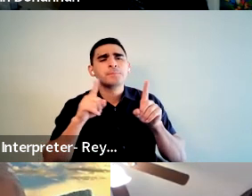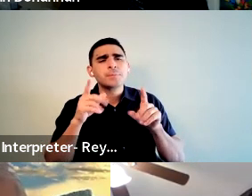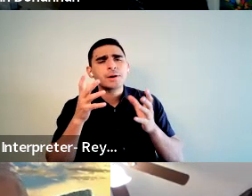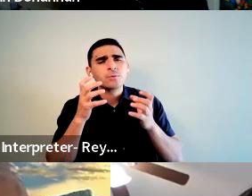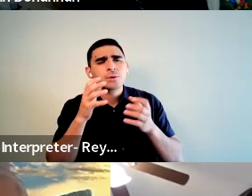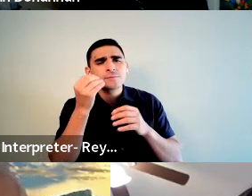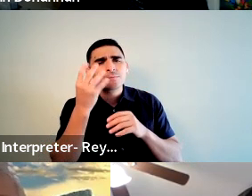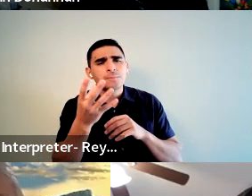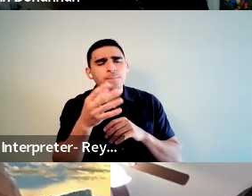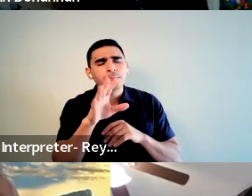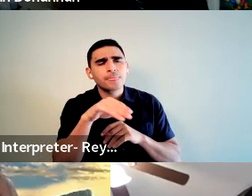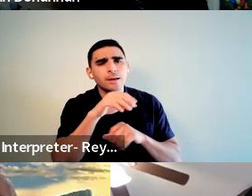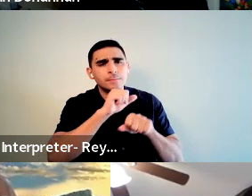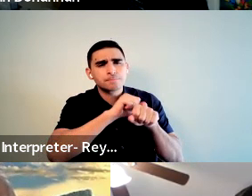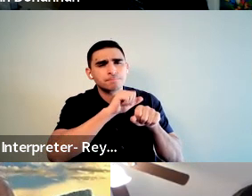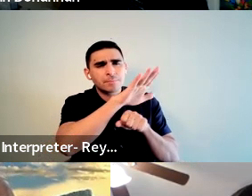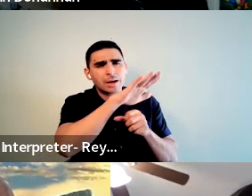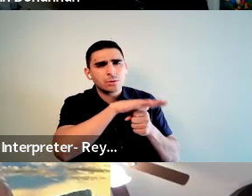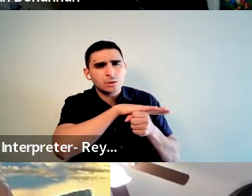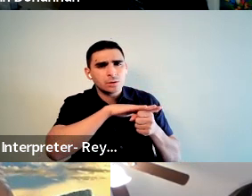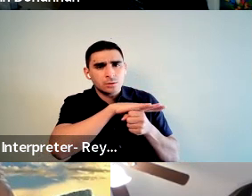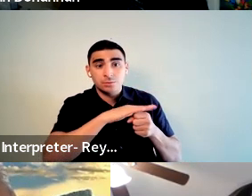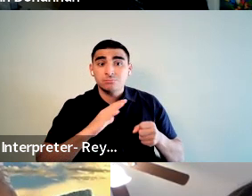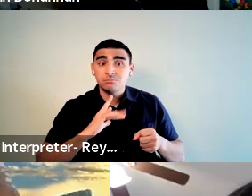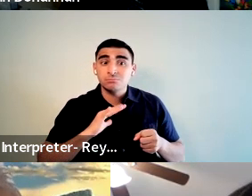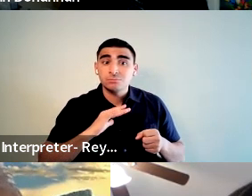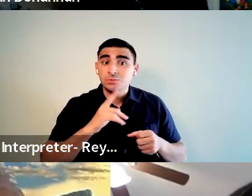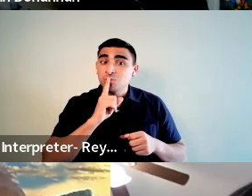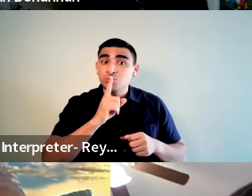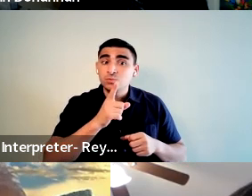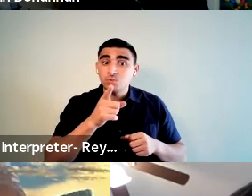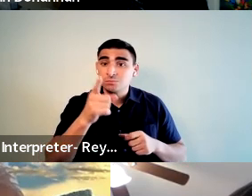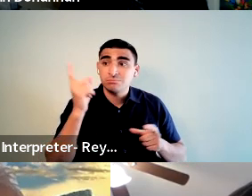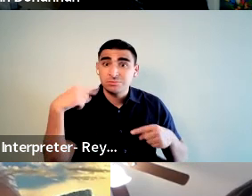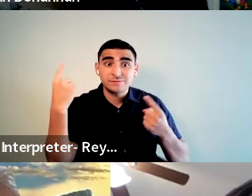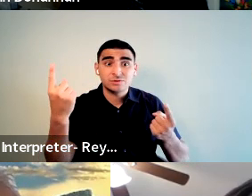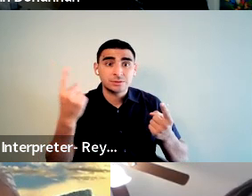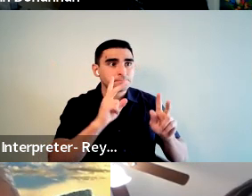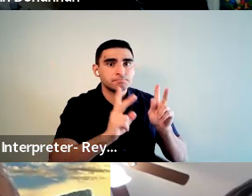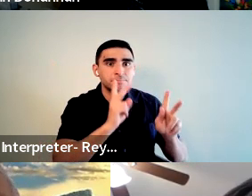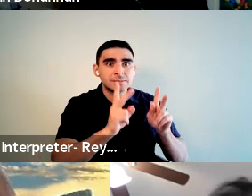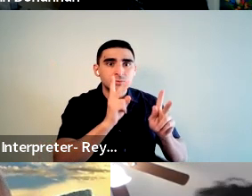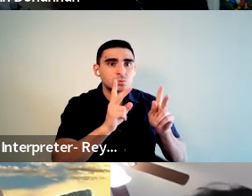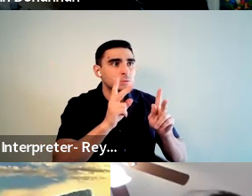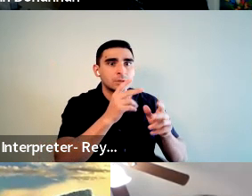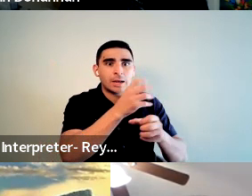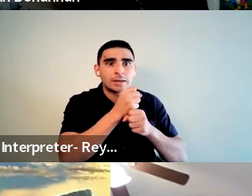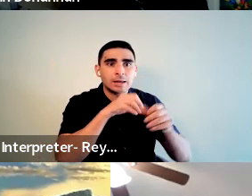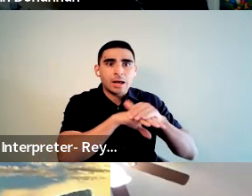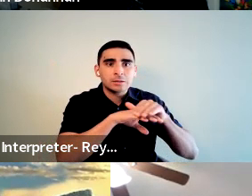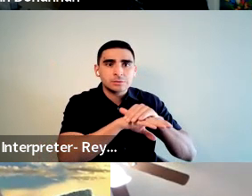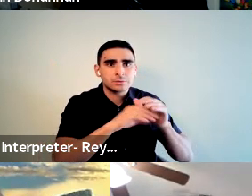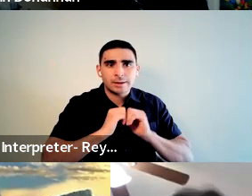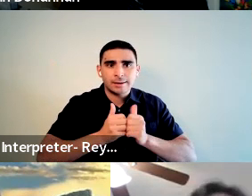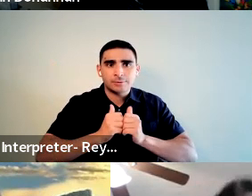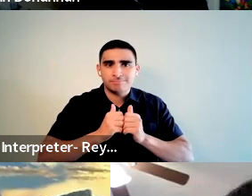piece, which is amazing. And I think it's right. It's been a challenge for years. We've been trying to figure out how to best do that. And we are going